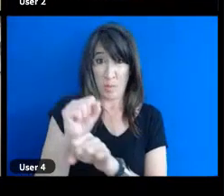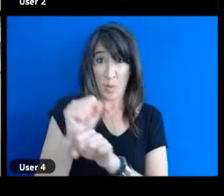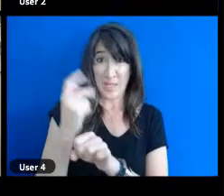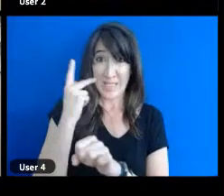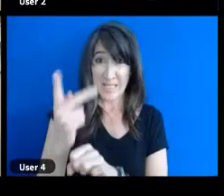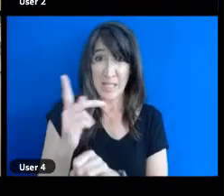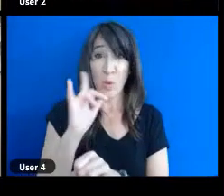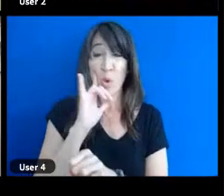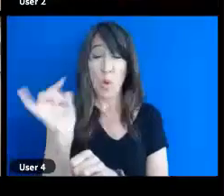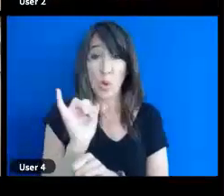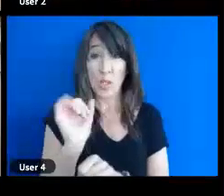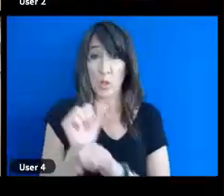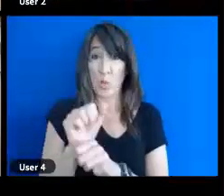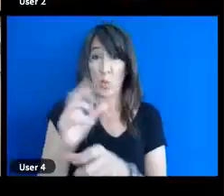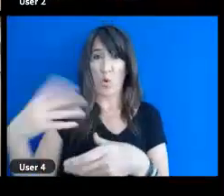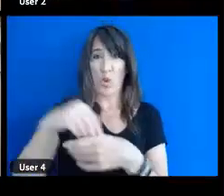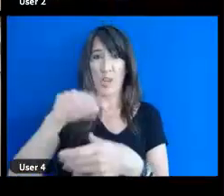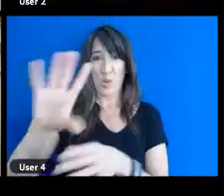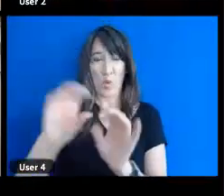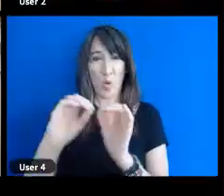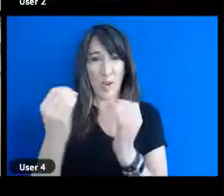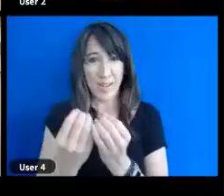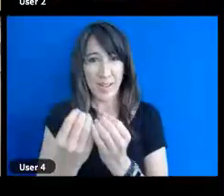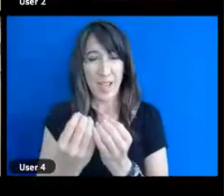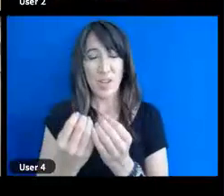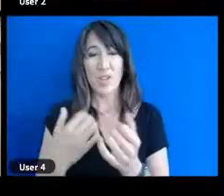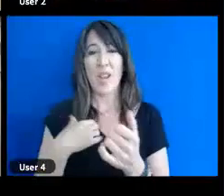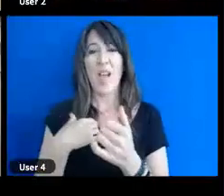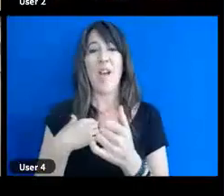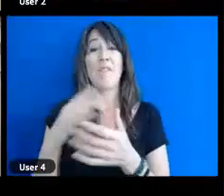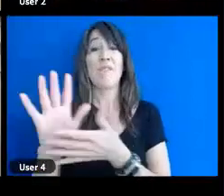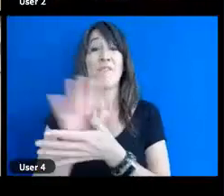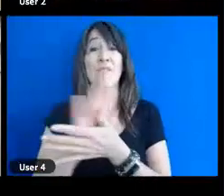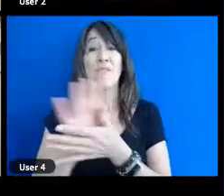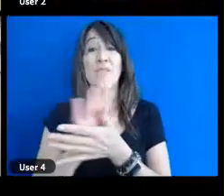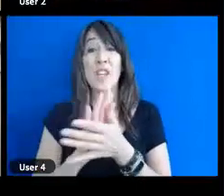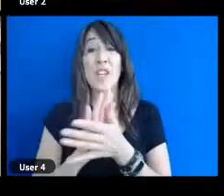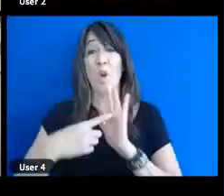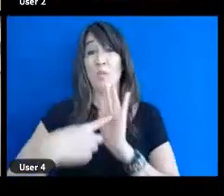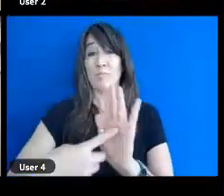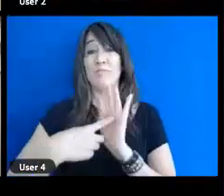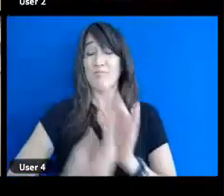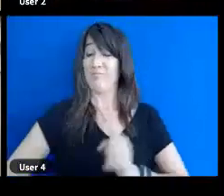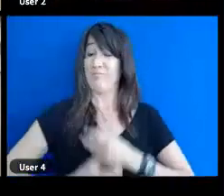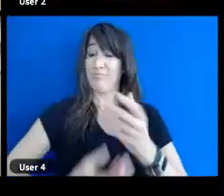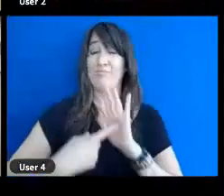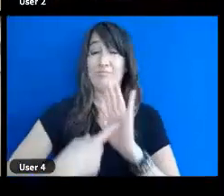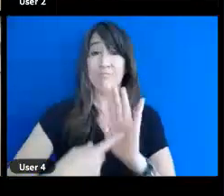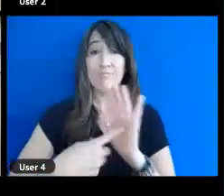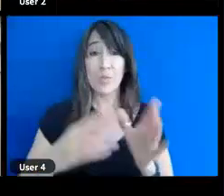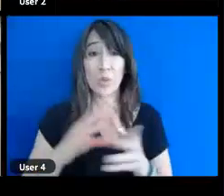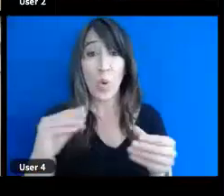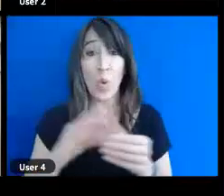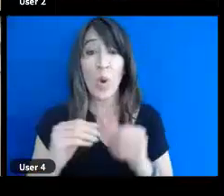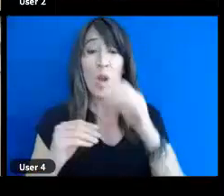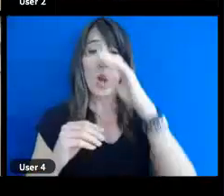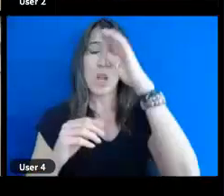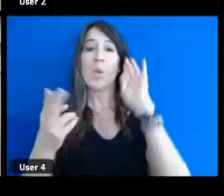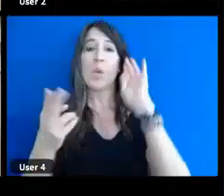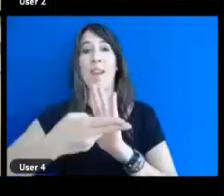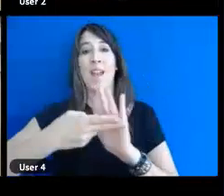potential new employees can see what it's like to actually work in your organization. You can have video testimonials.